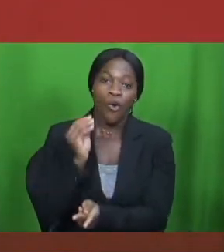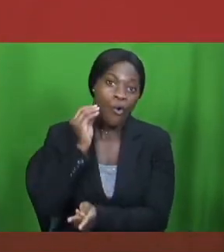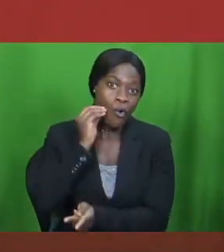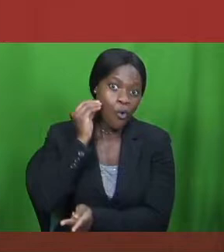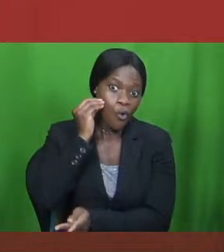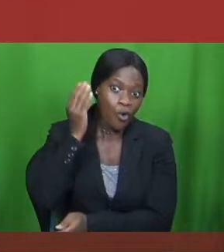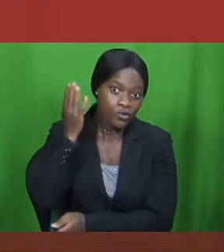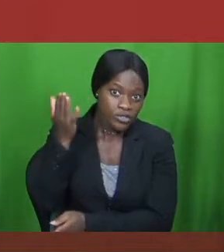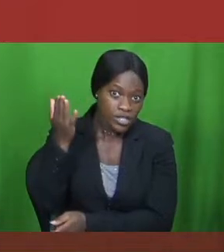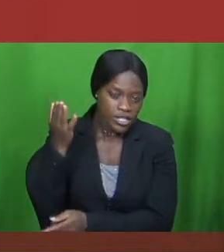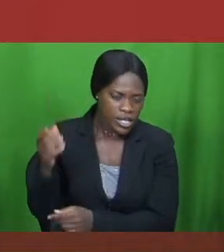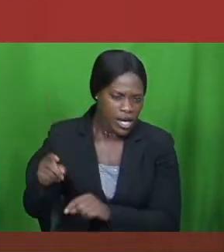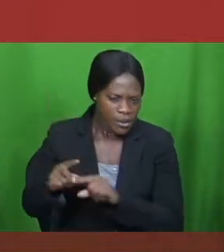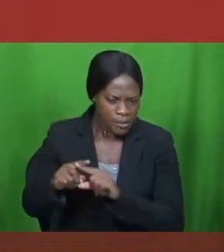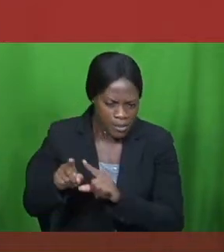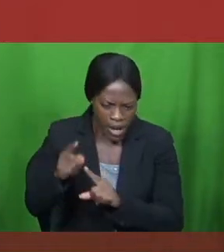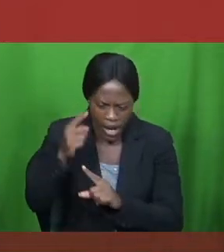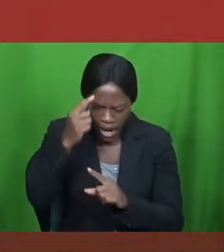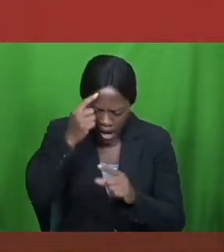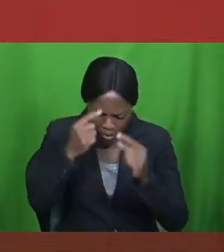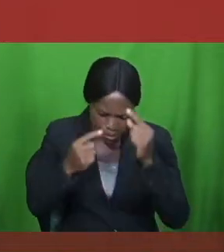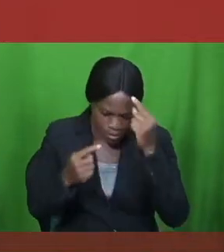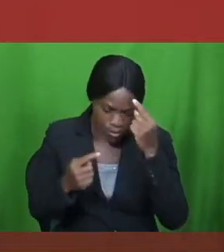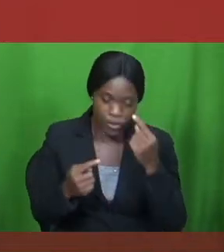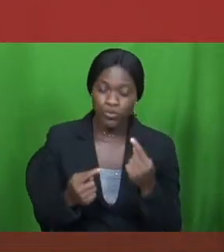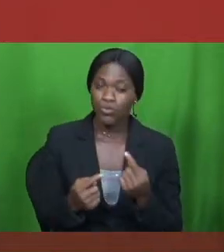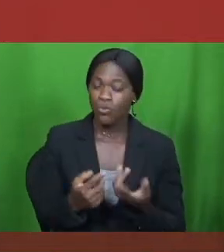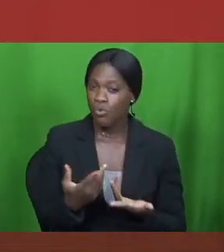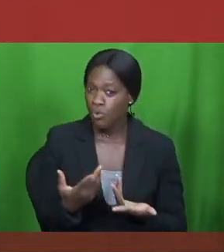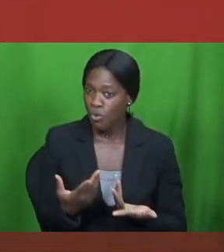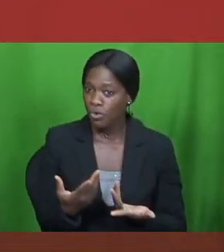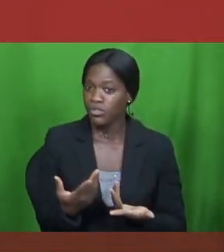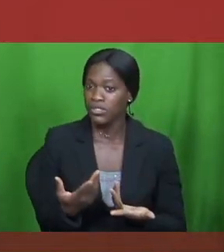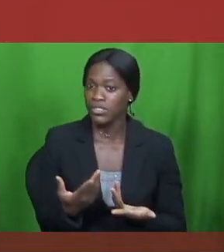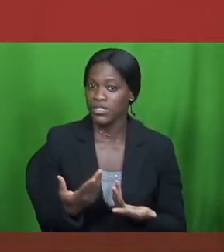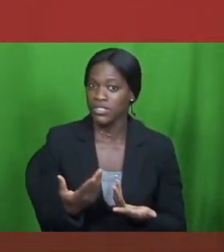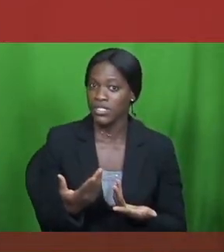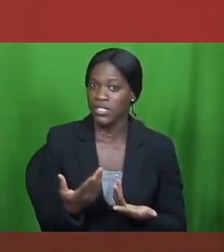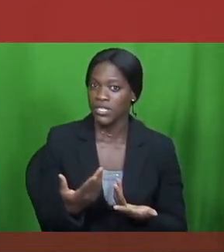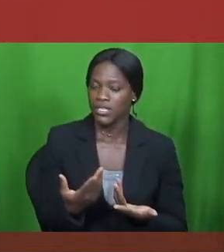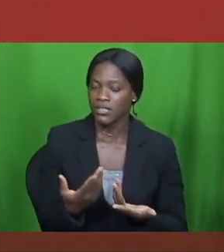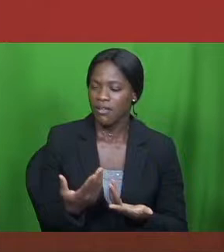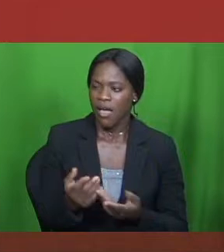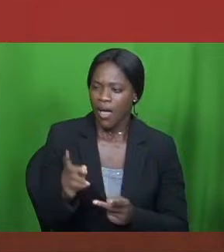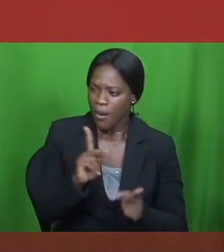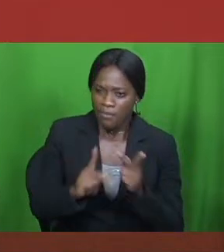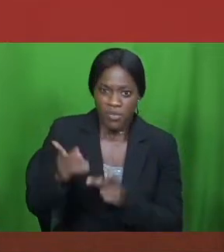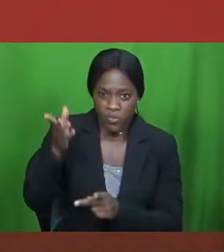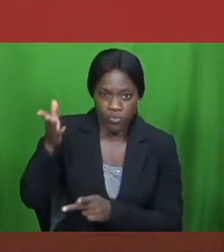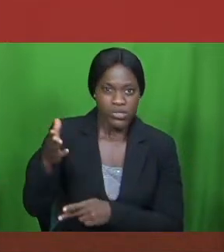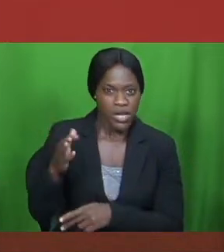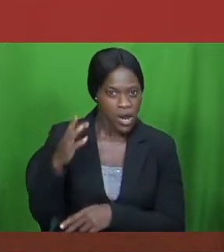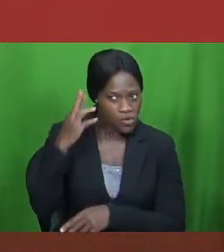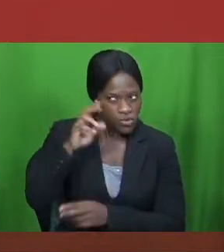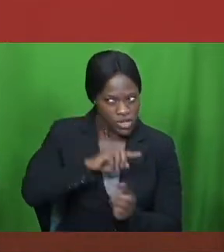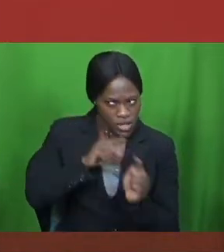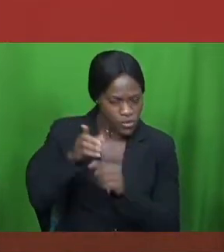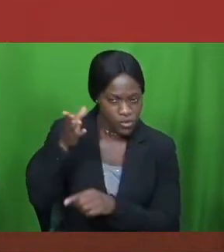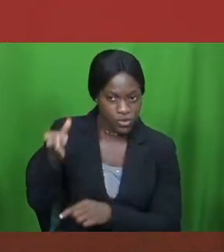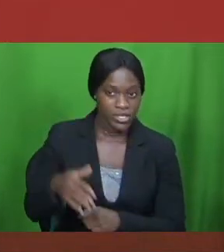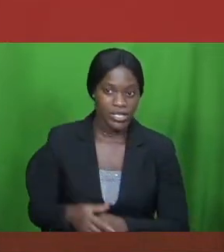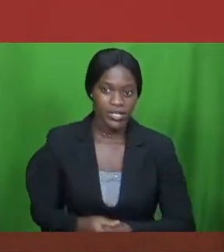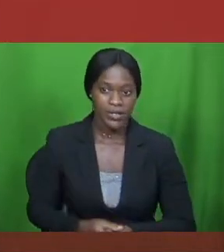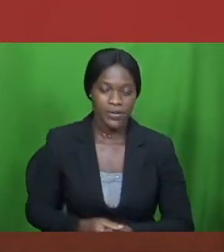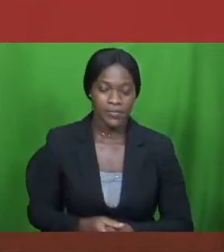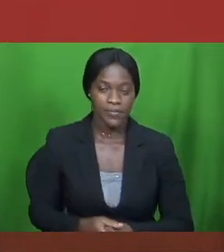it's because of the type and nature of the people there. In spite of this